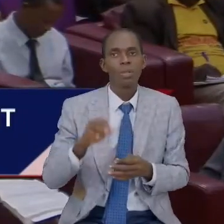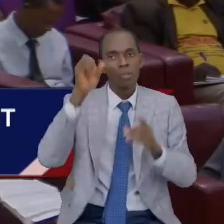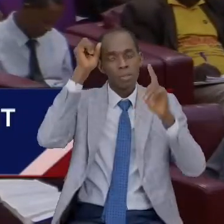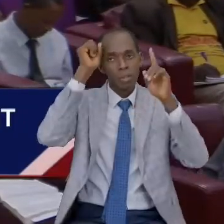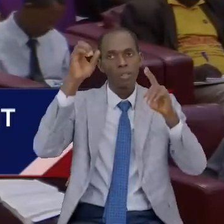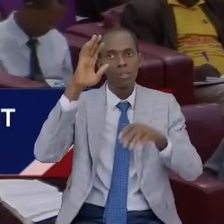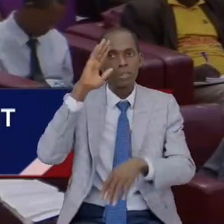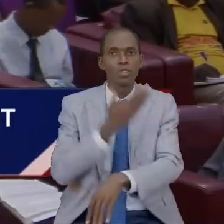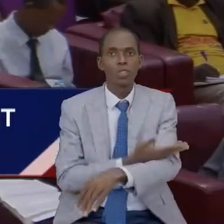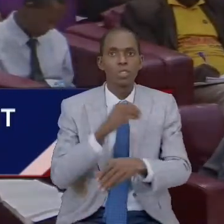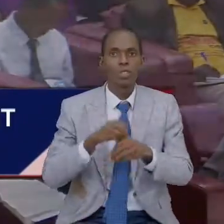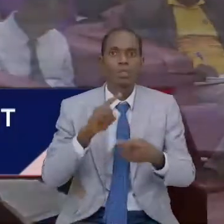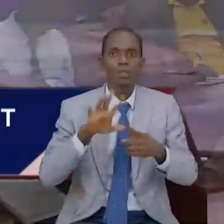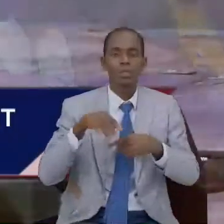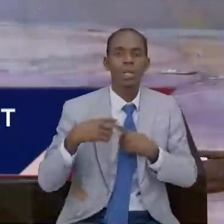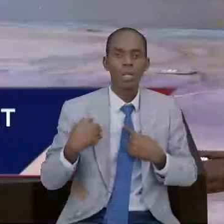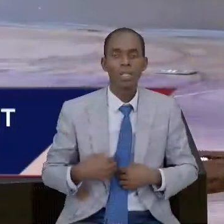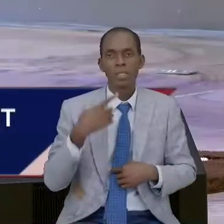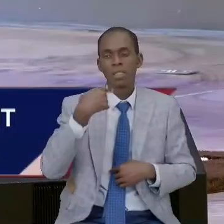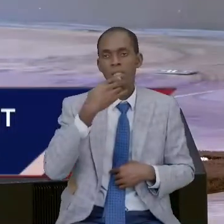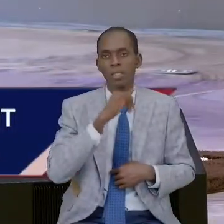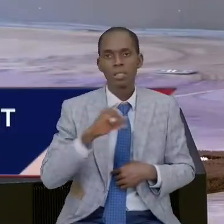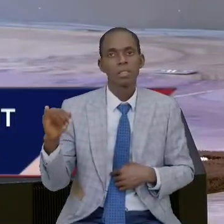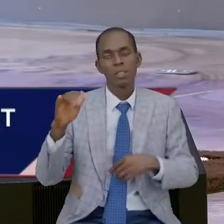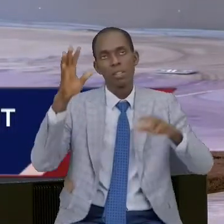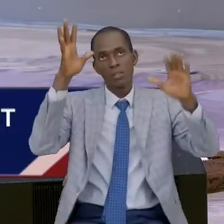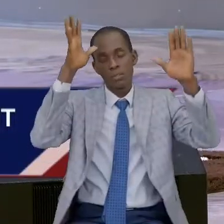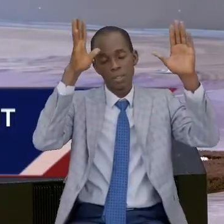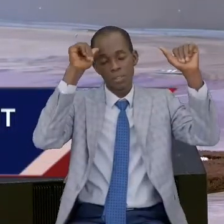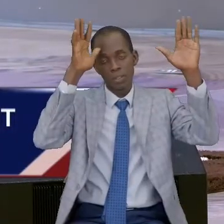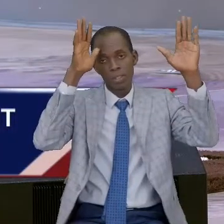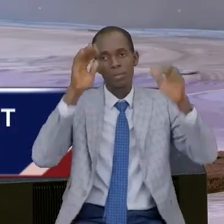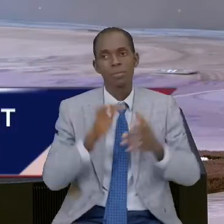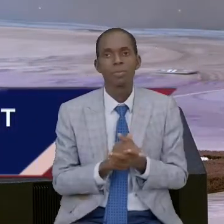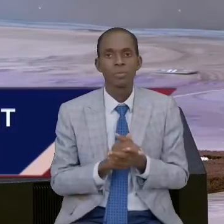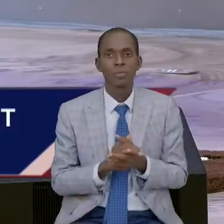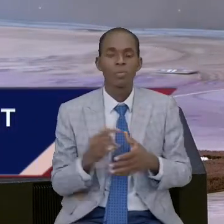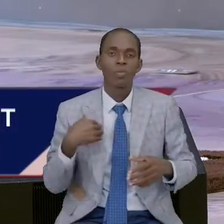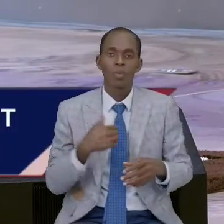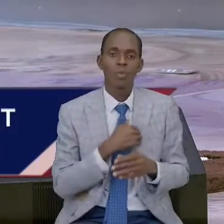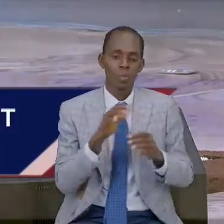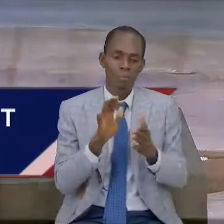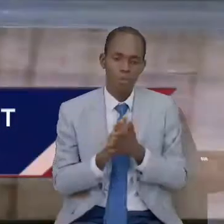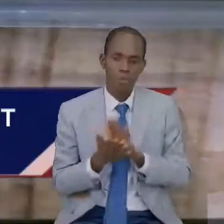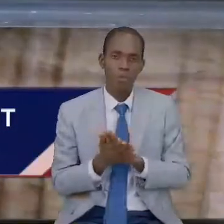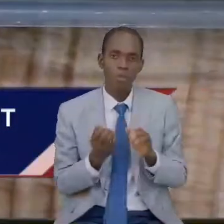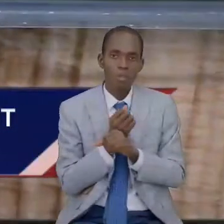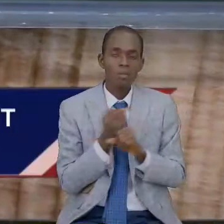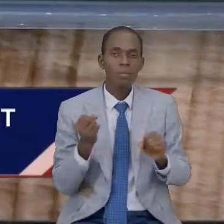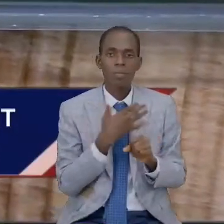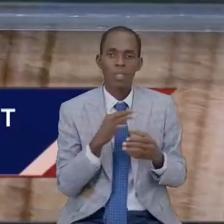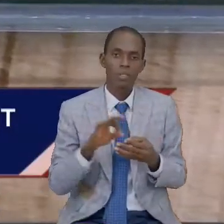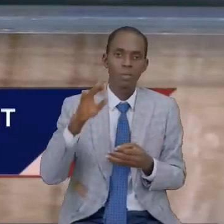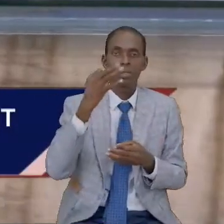of his Son into your hearts, crying, Abba, Father." We get born again, and